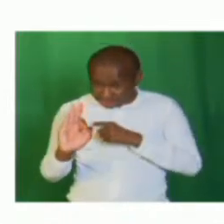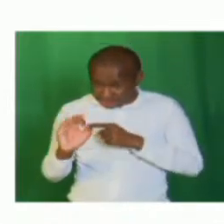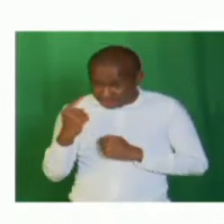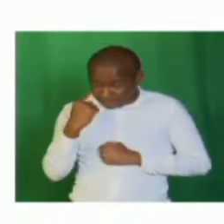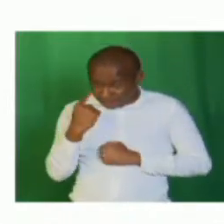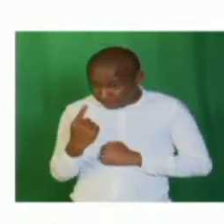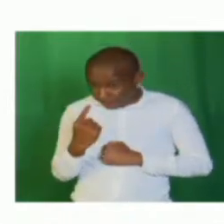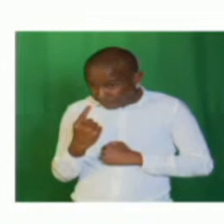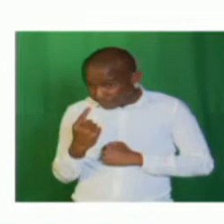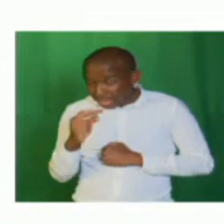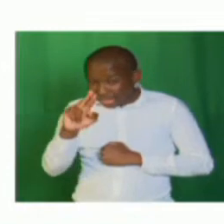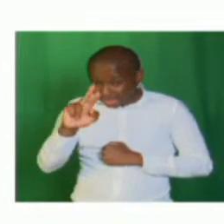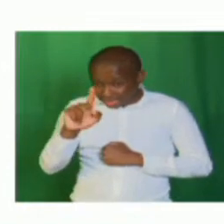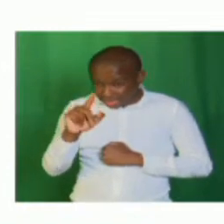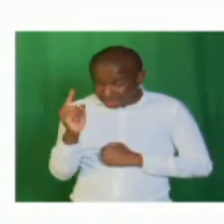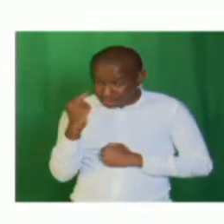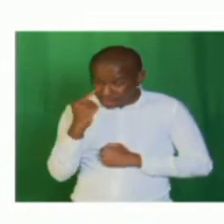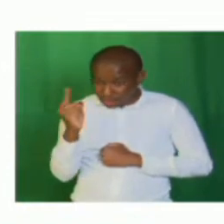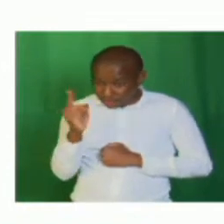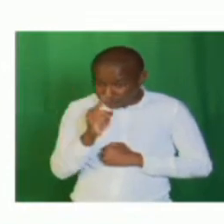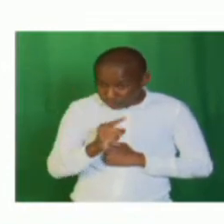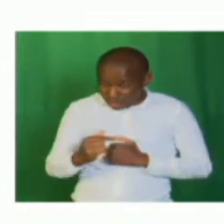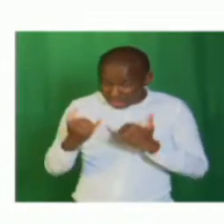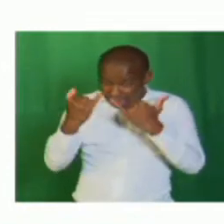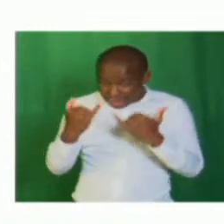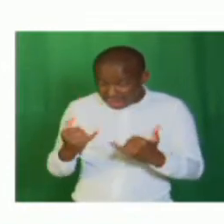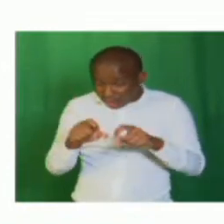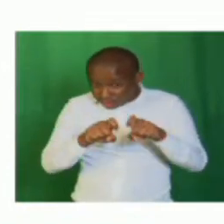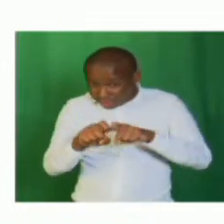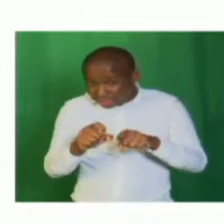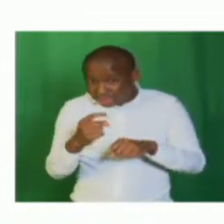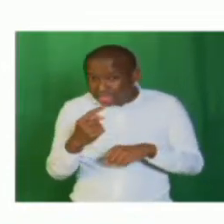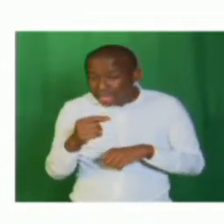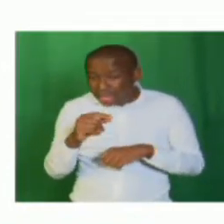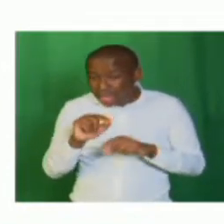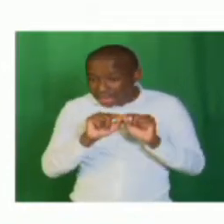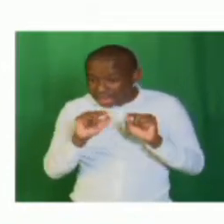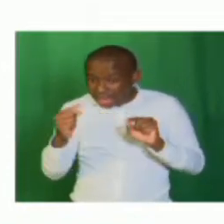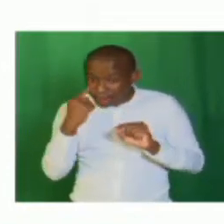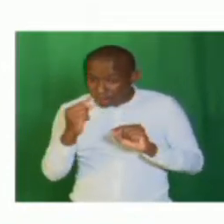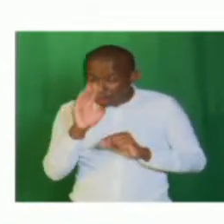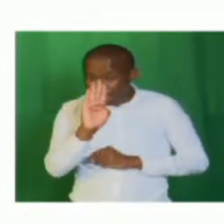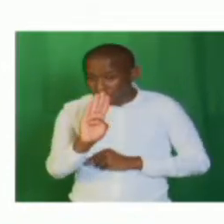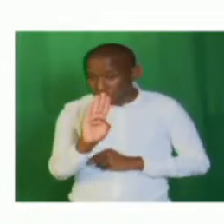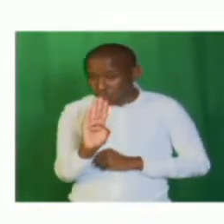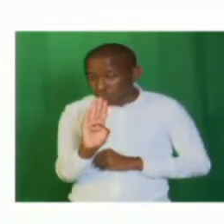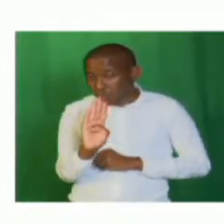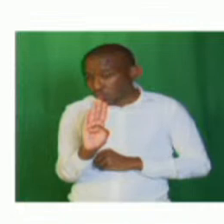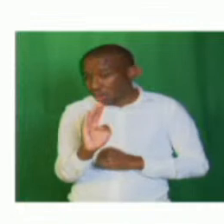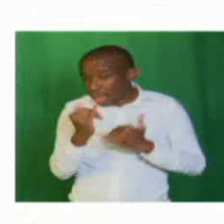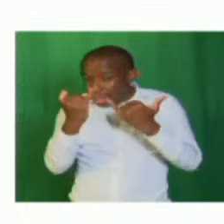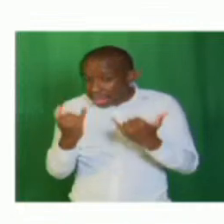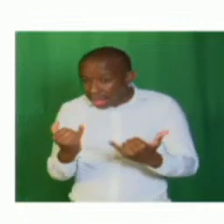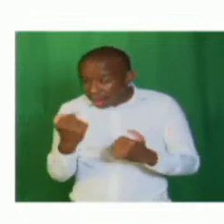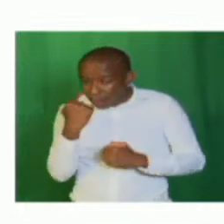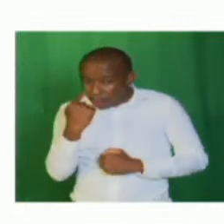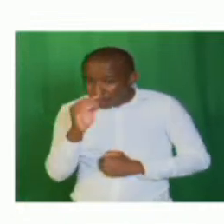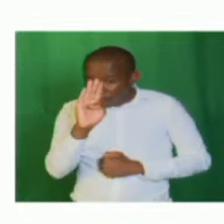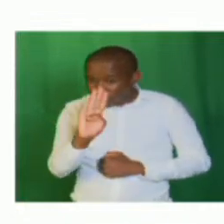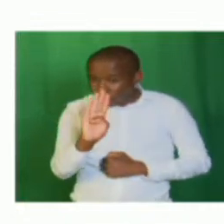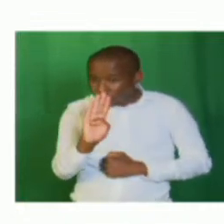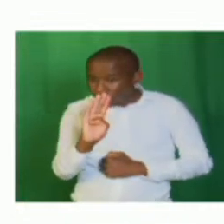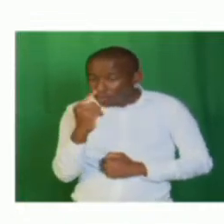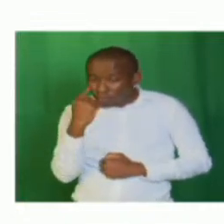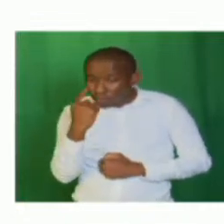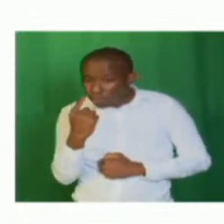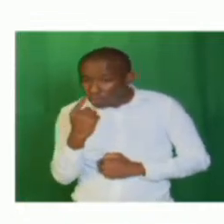one that is in red. And then our testing lines are the vertical lines that are in blue. So if you look at this line, it has cut the function